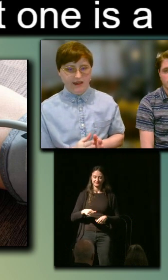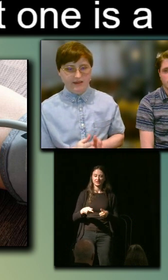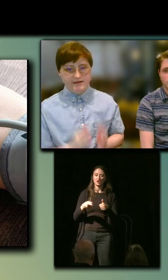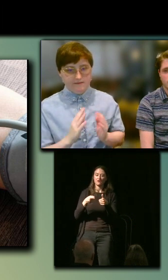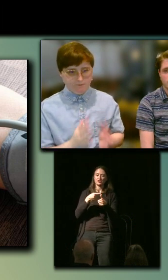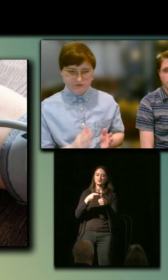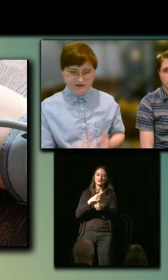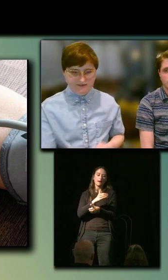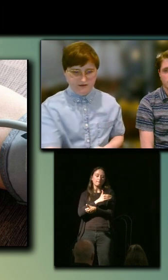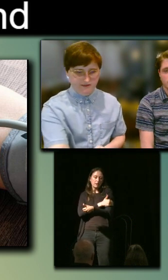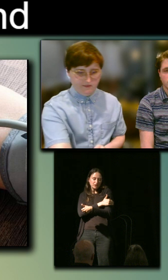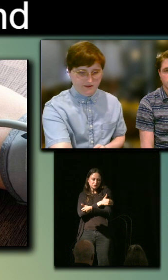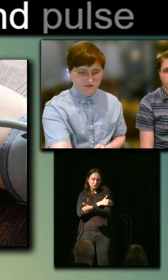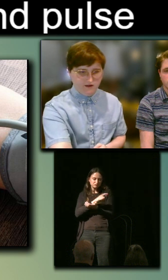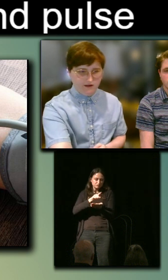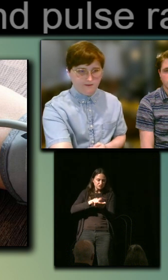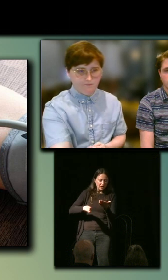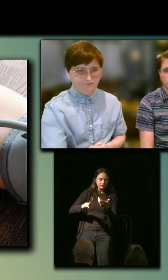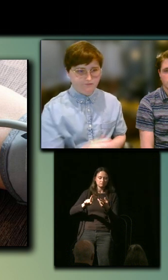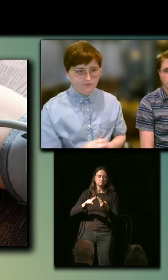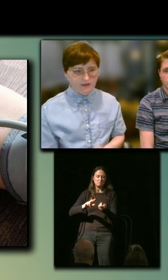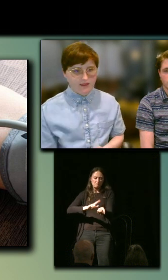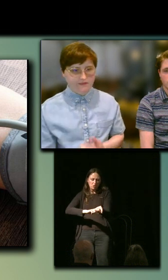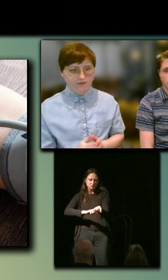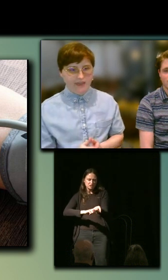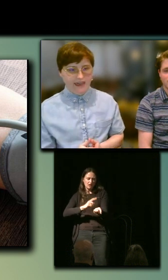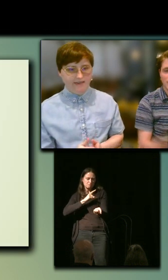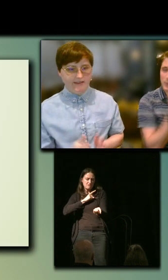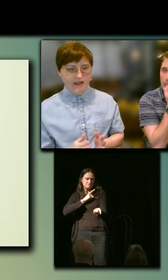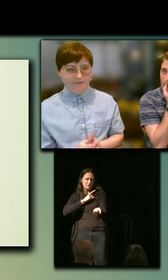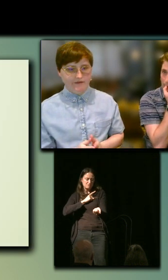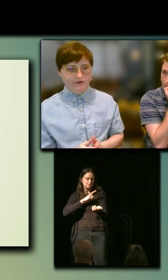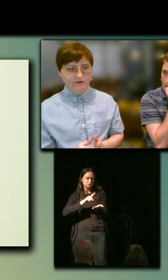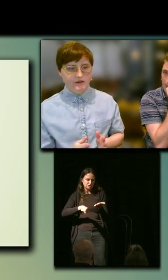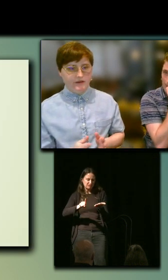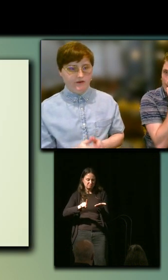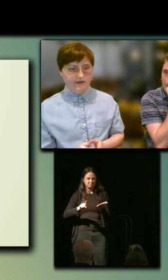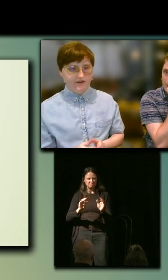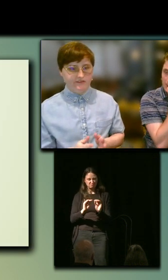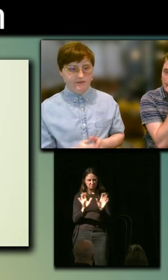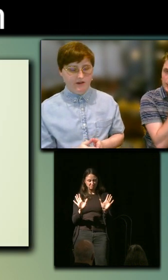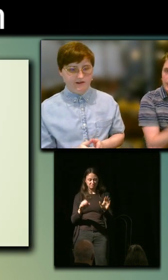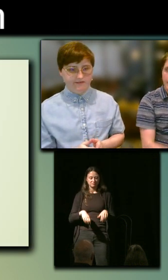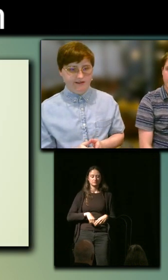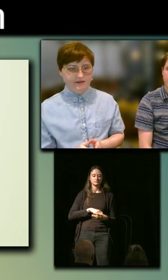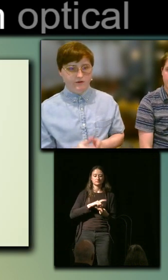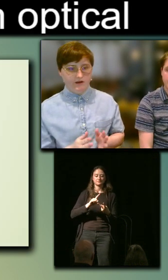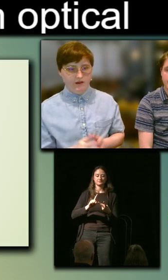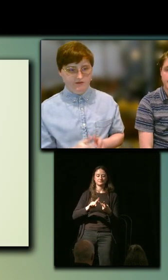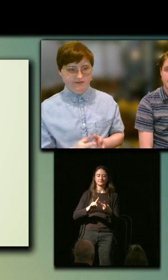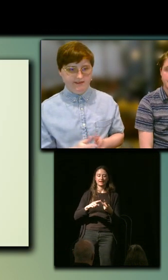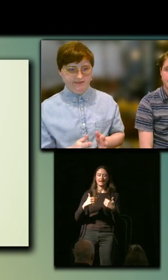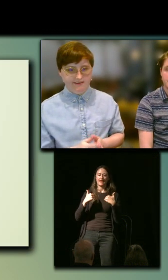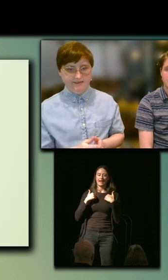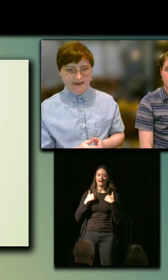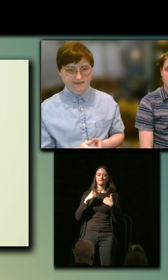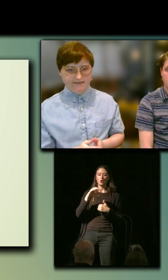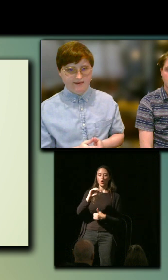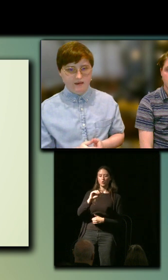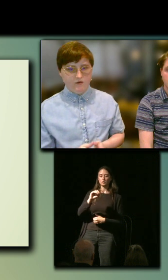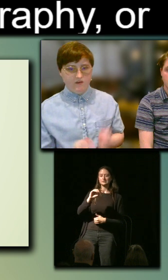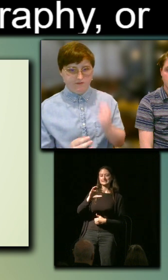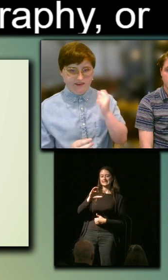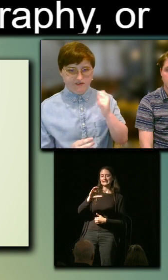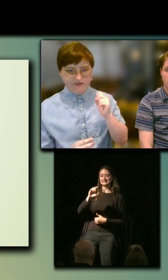rate check. Pretty self-explanatory. Then we have an optical coherence tomography, or OCT